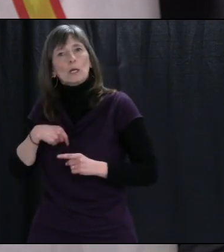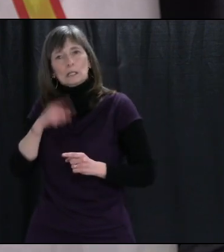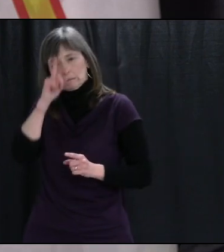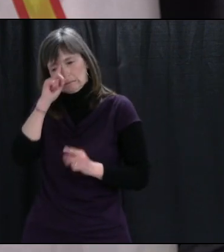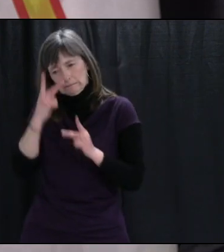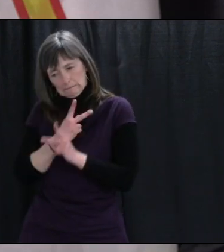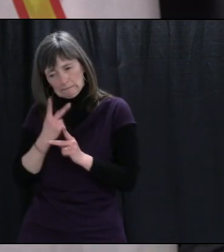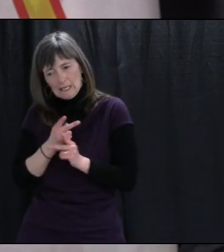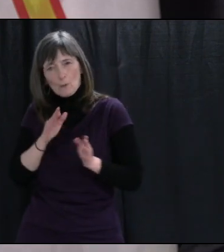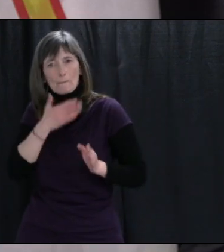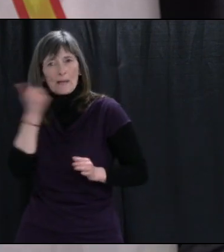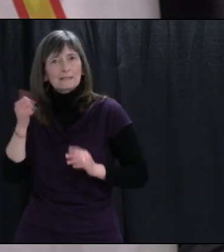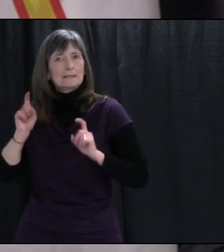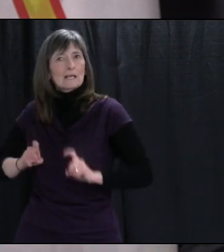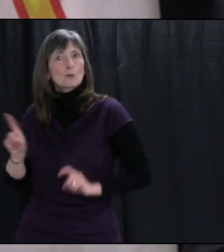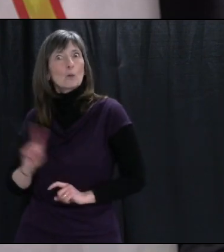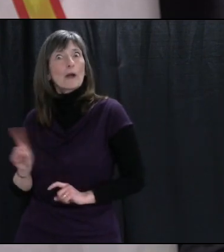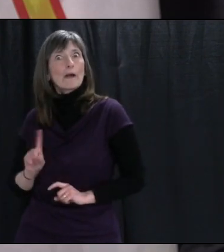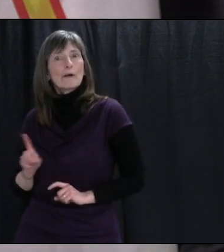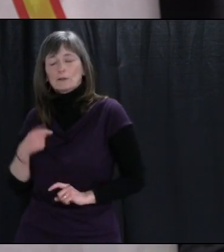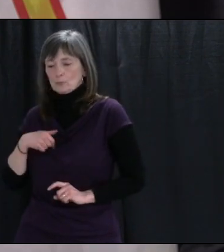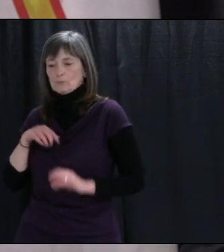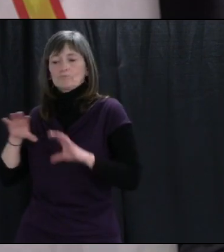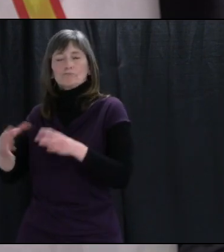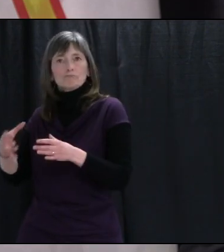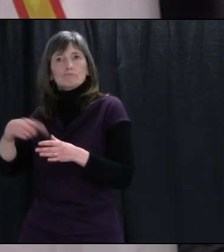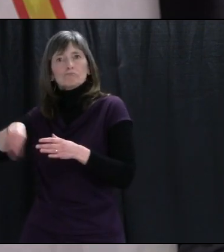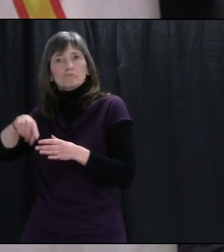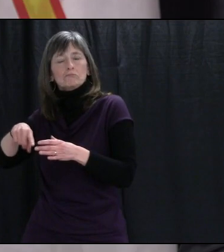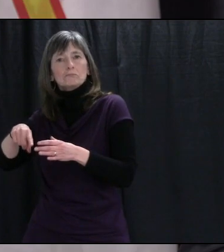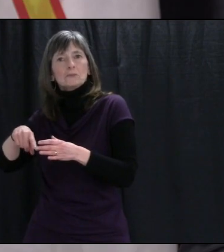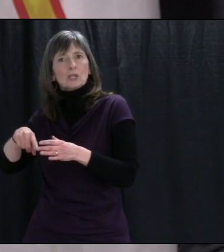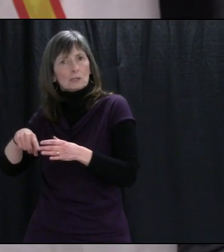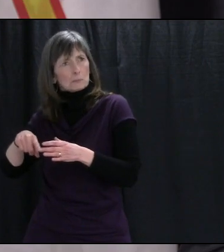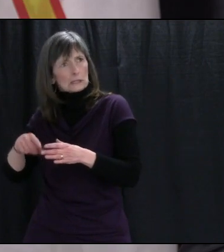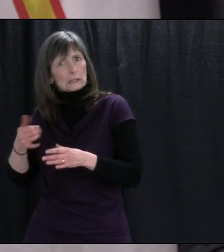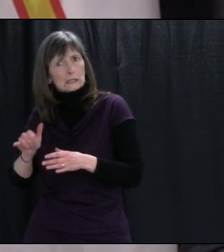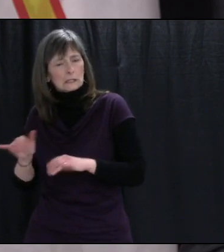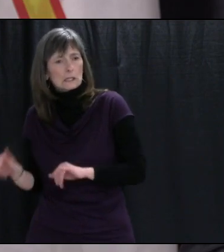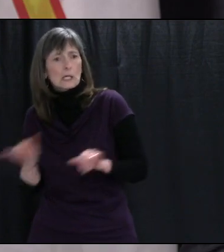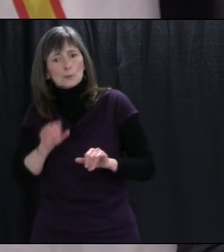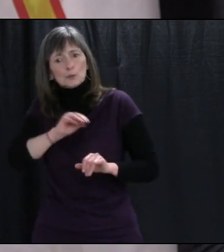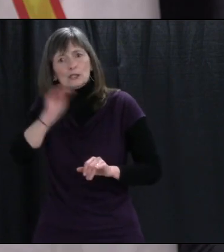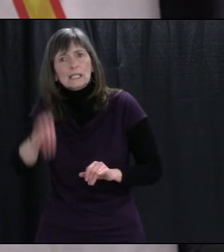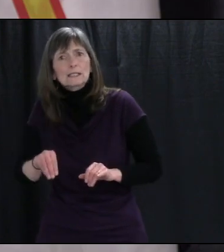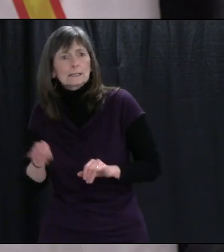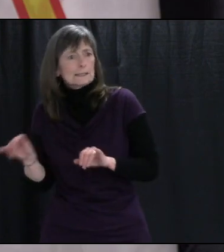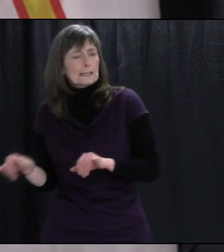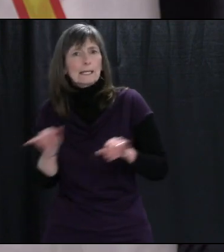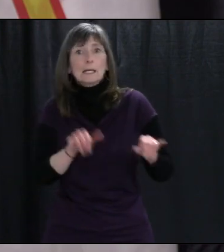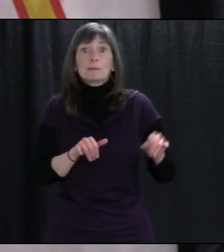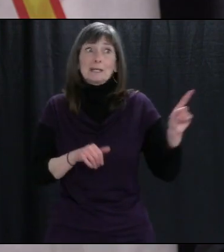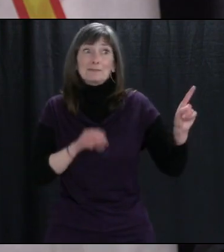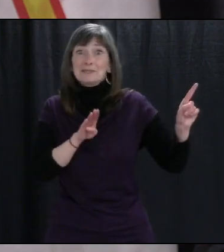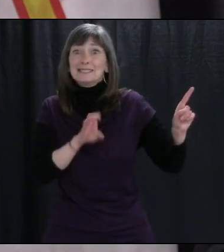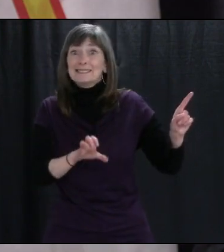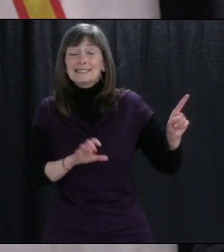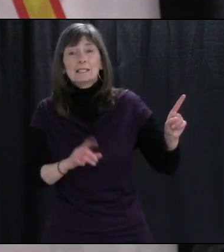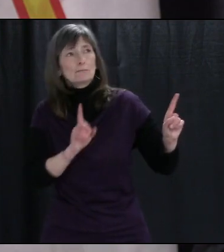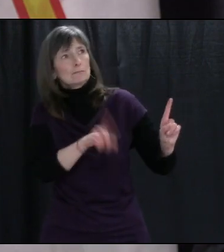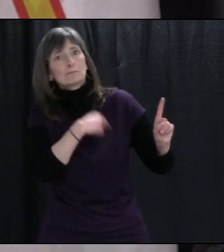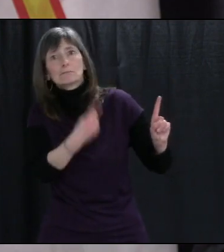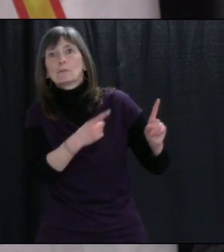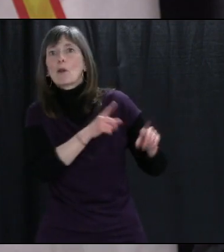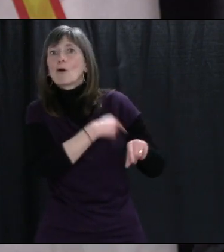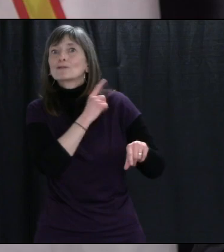the minister just described, we're well within the range of where Nova Scotia, British Columbia, and British Columbia has been at it for a much longer